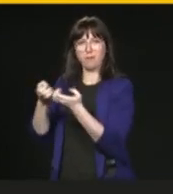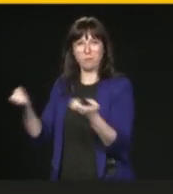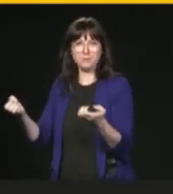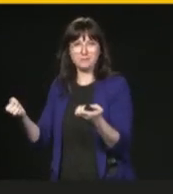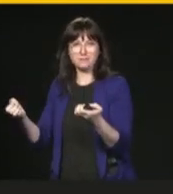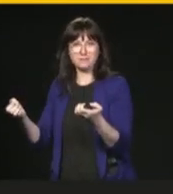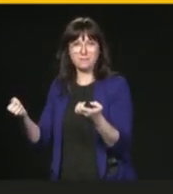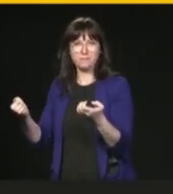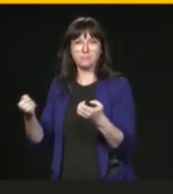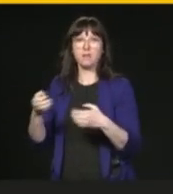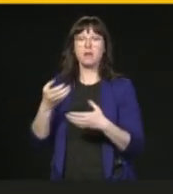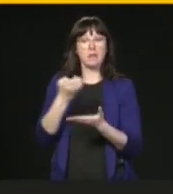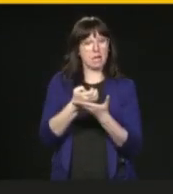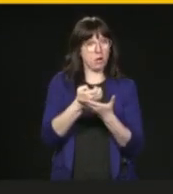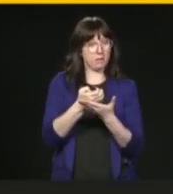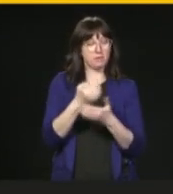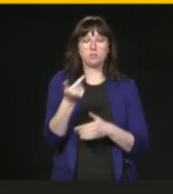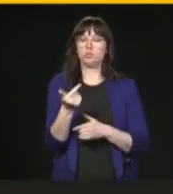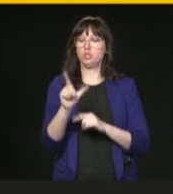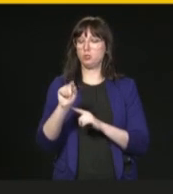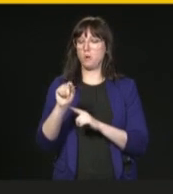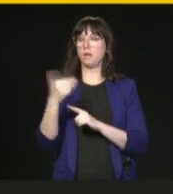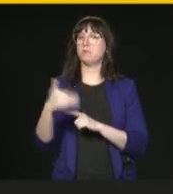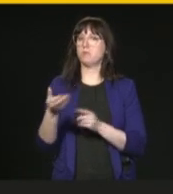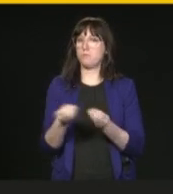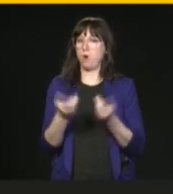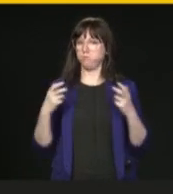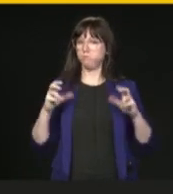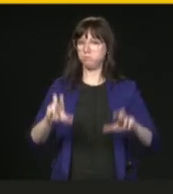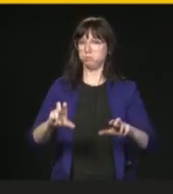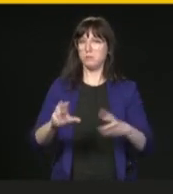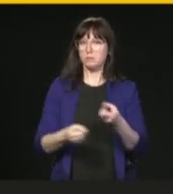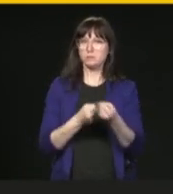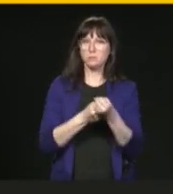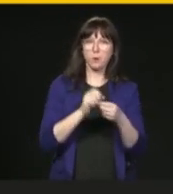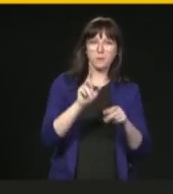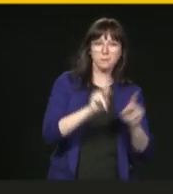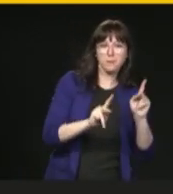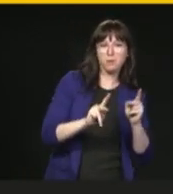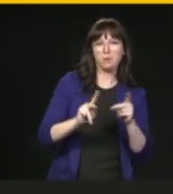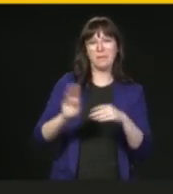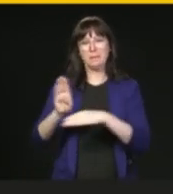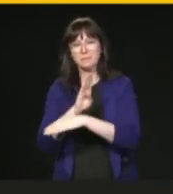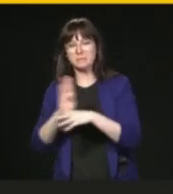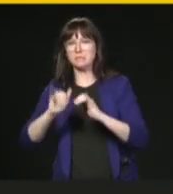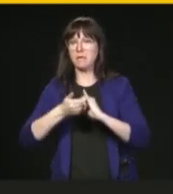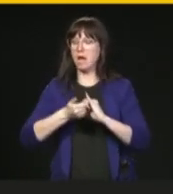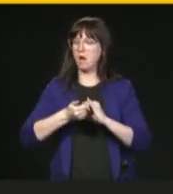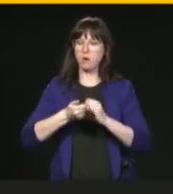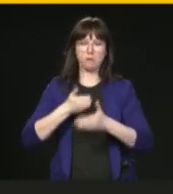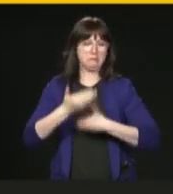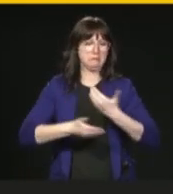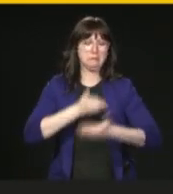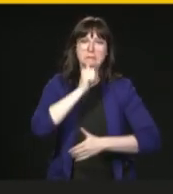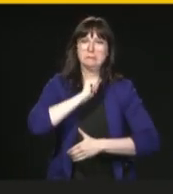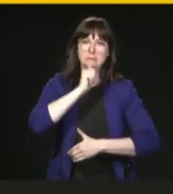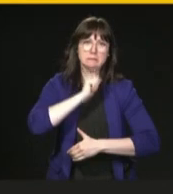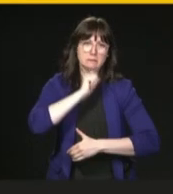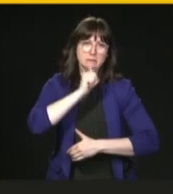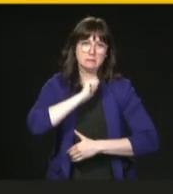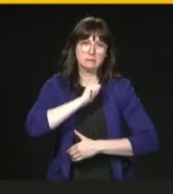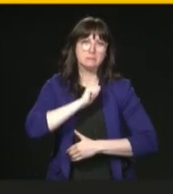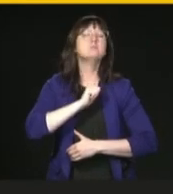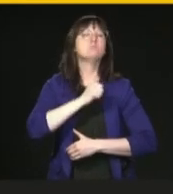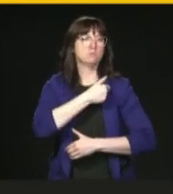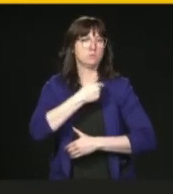economy, the G20 has also made significant investments to help people and businesses get through this challenging time. And we're going to